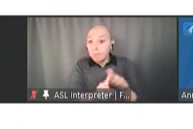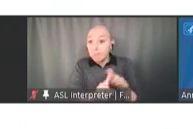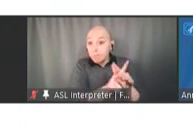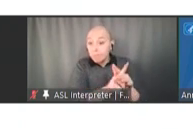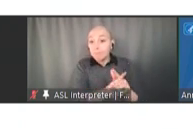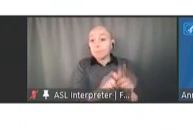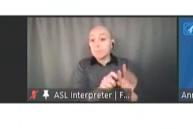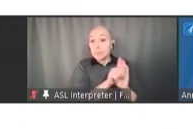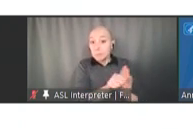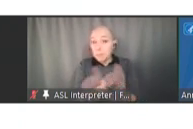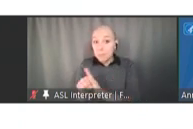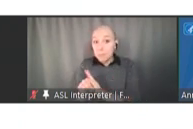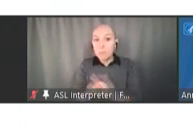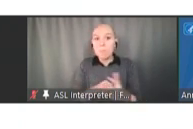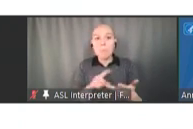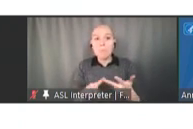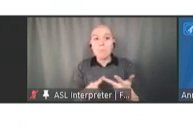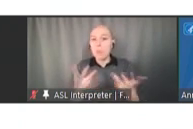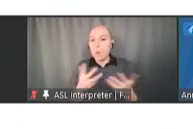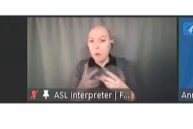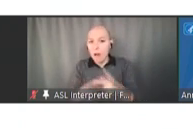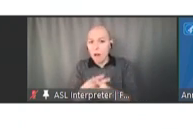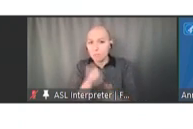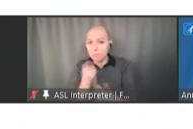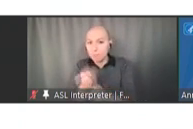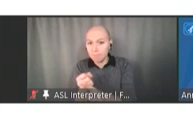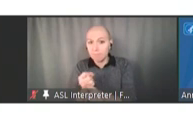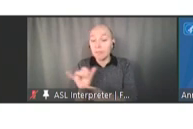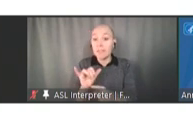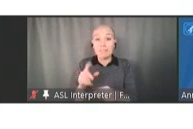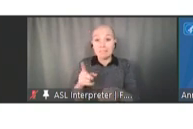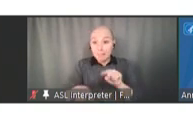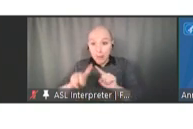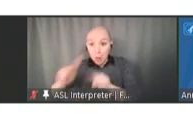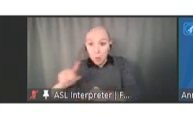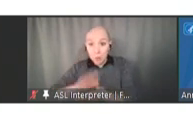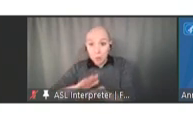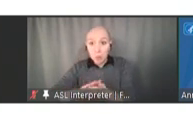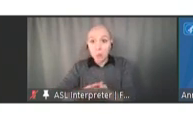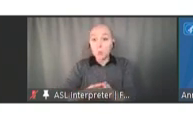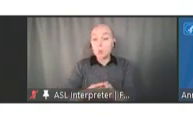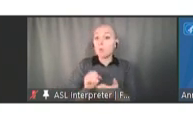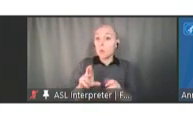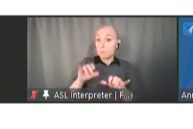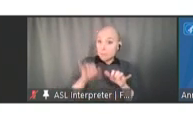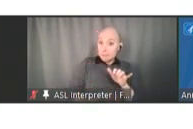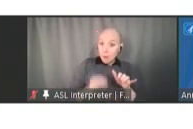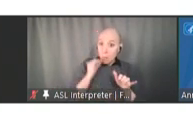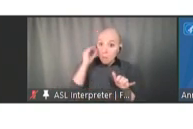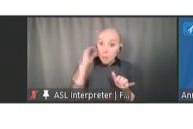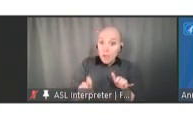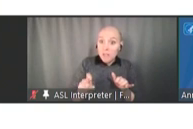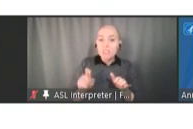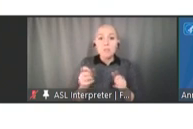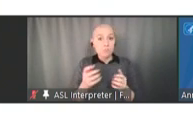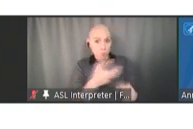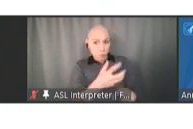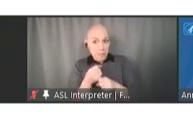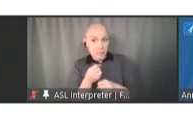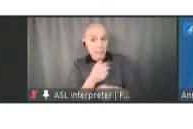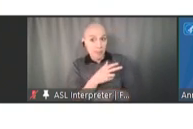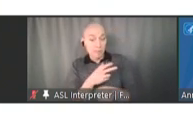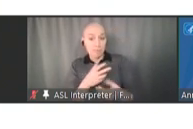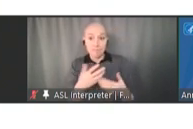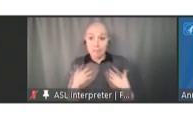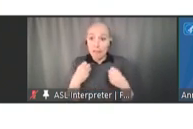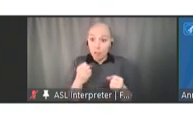normal daily activities, inability to attend school, and receipt of medical care. Additional health surveys are sent weekly